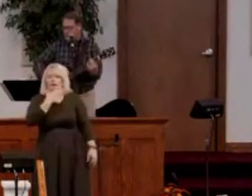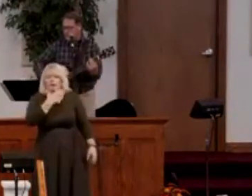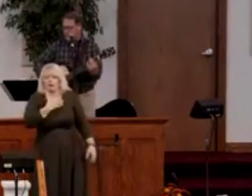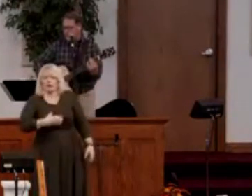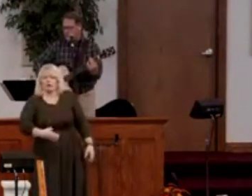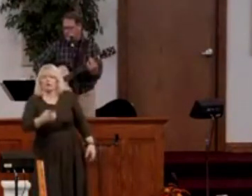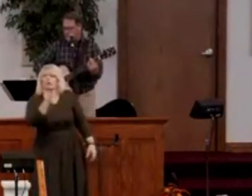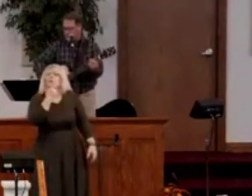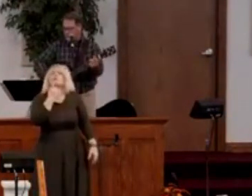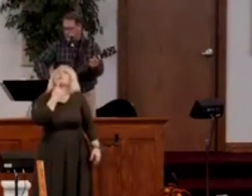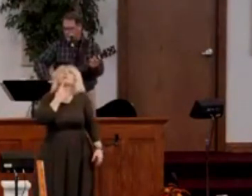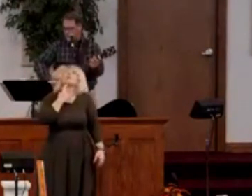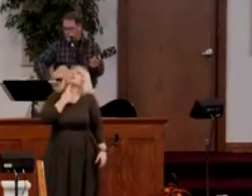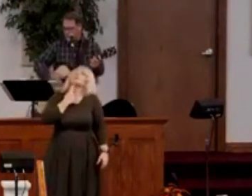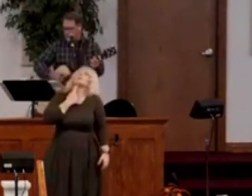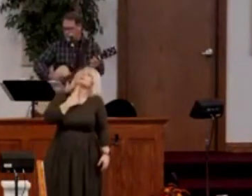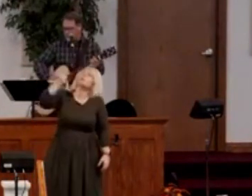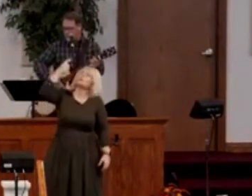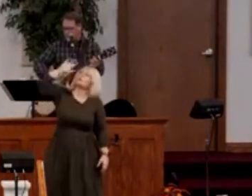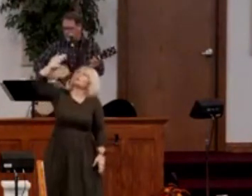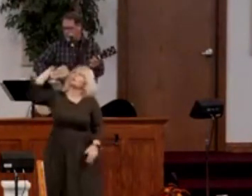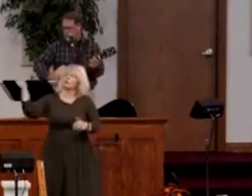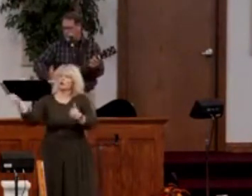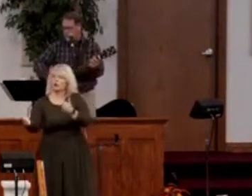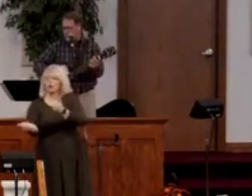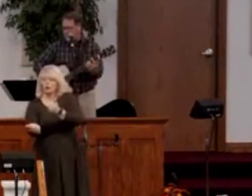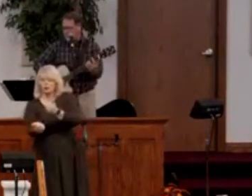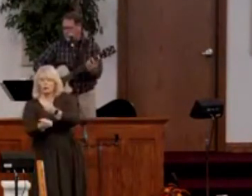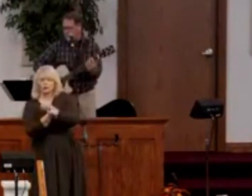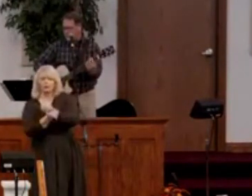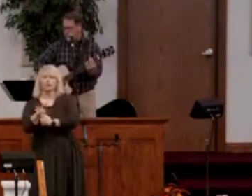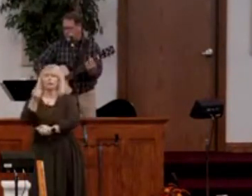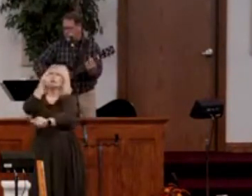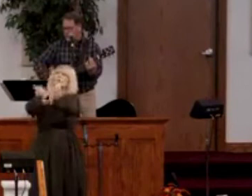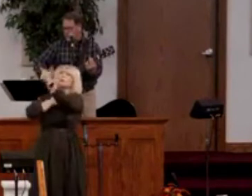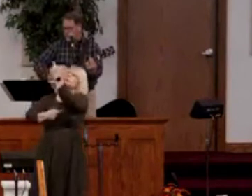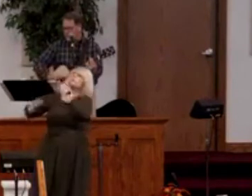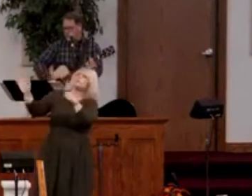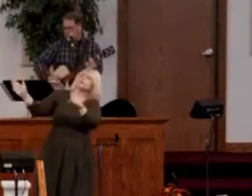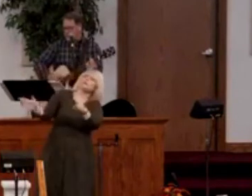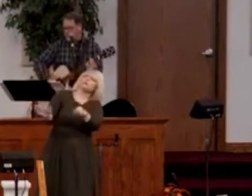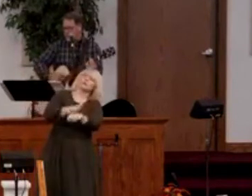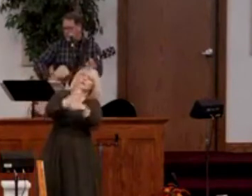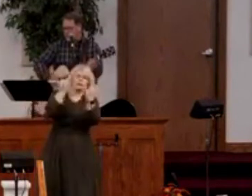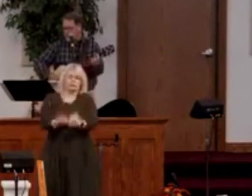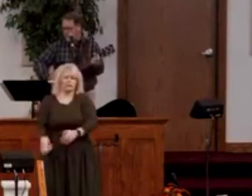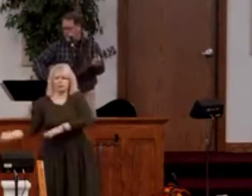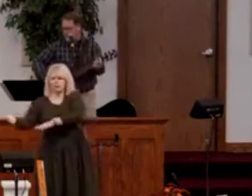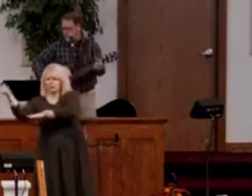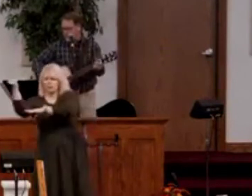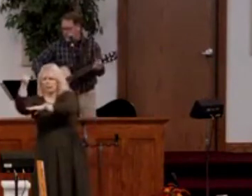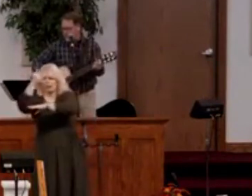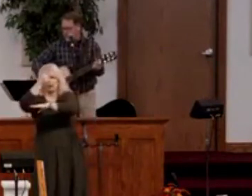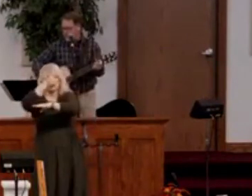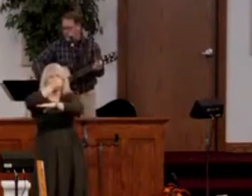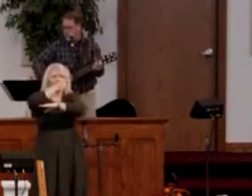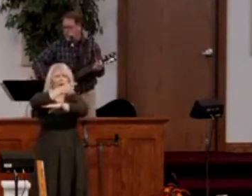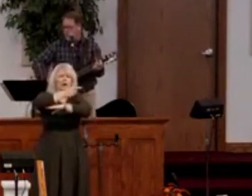Well, I hunger and thirst for your love. Come fill me.